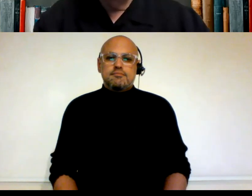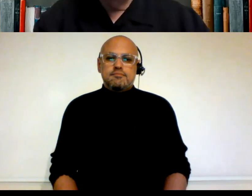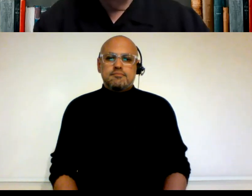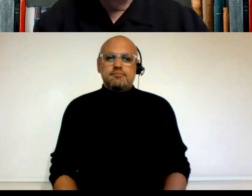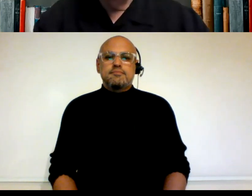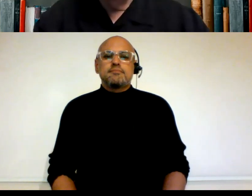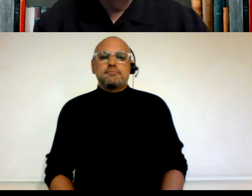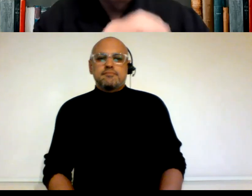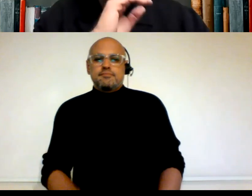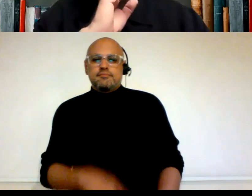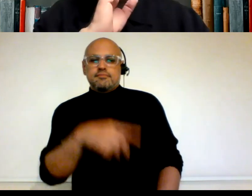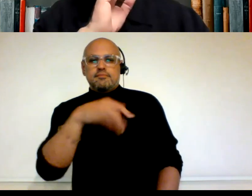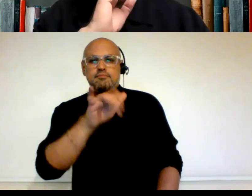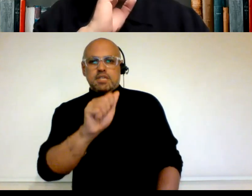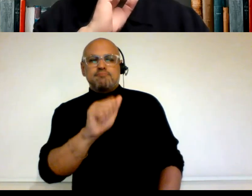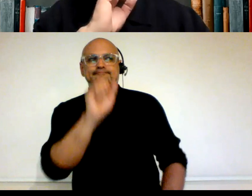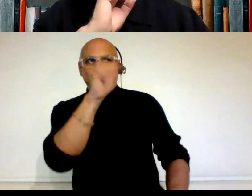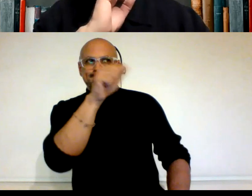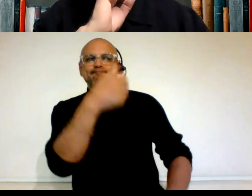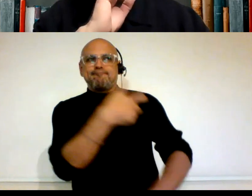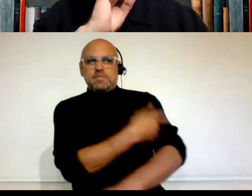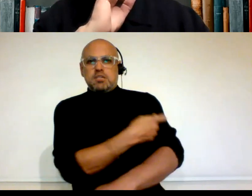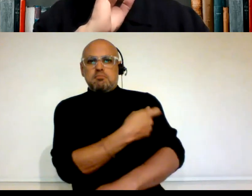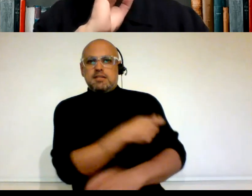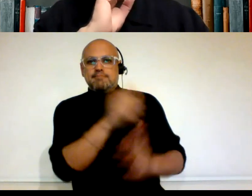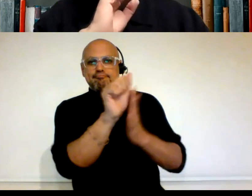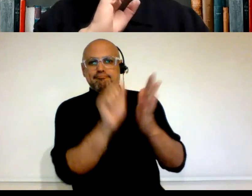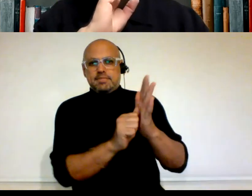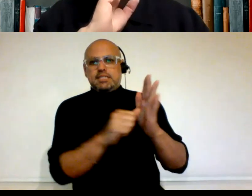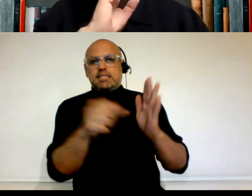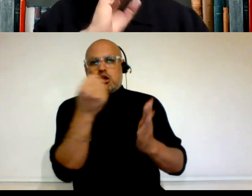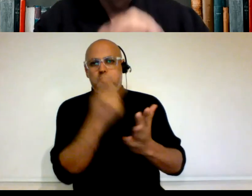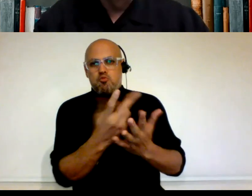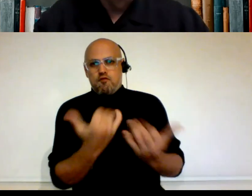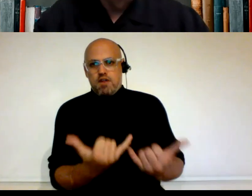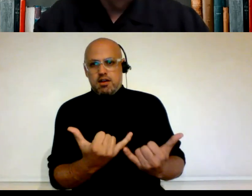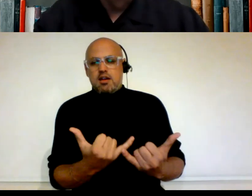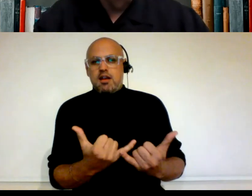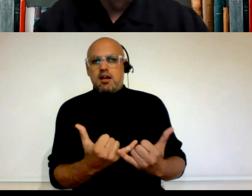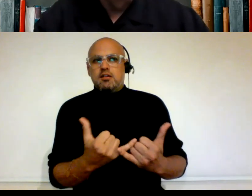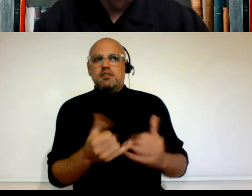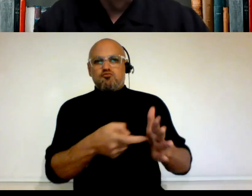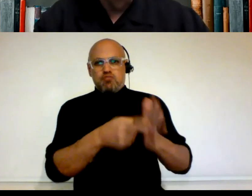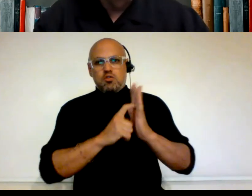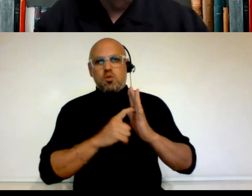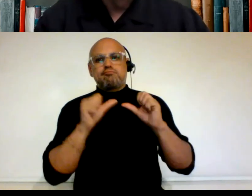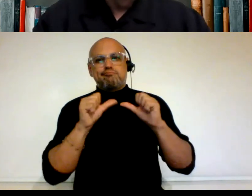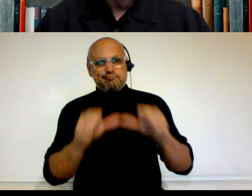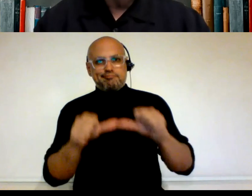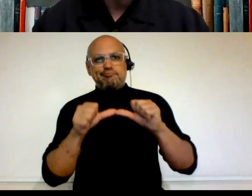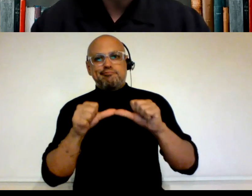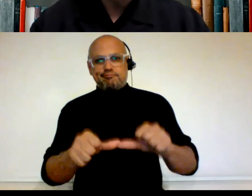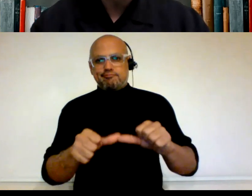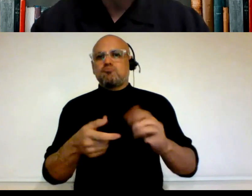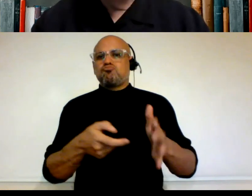The immunizations that are state approved right now and required will continue to be